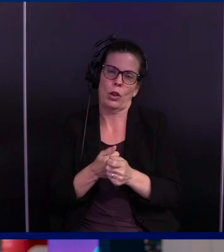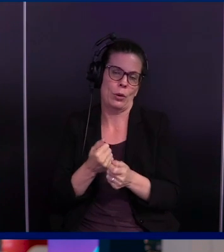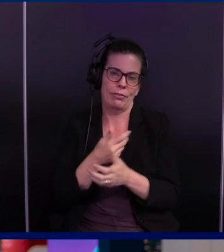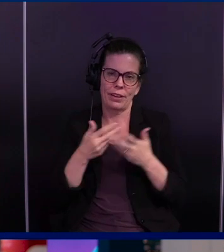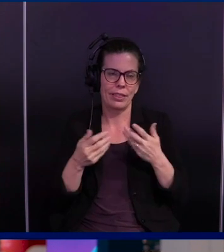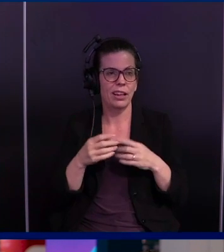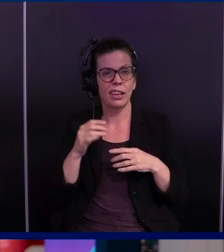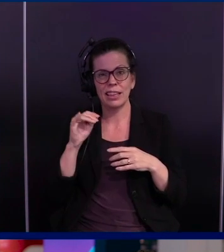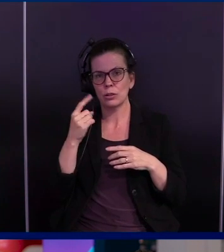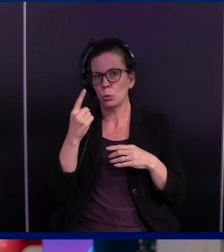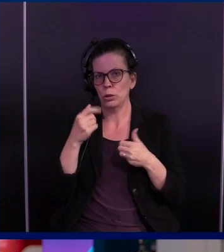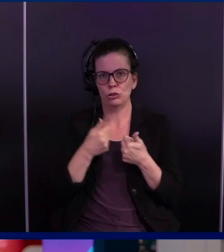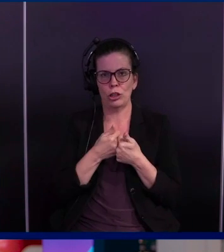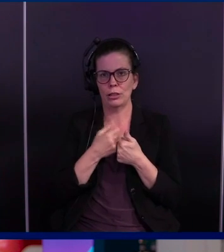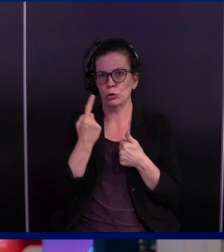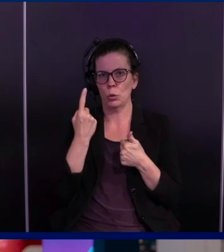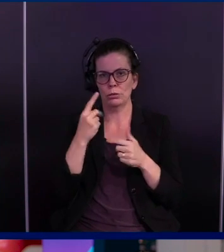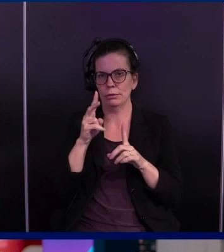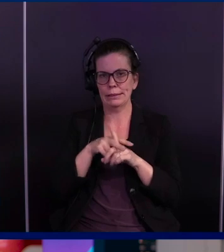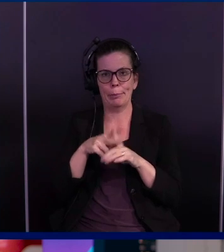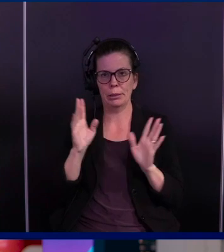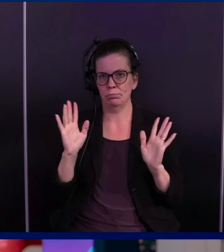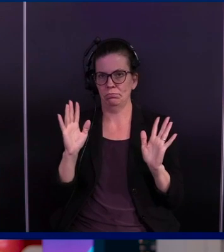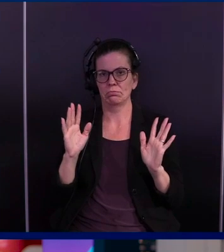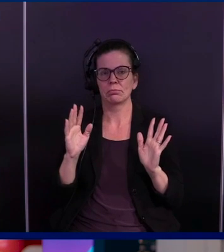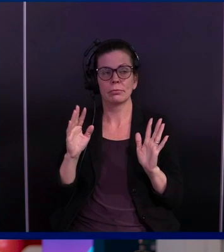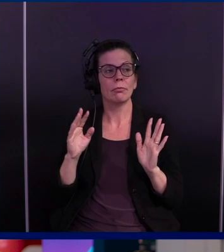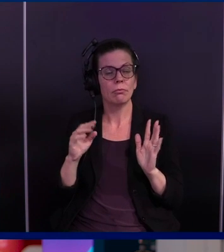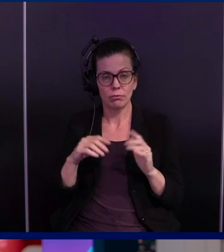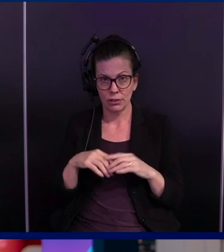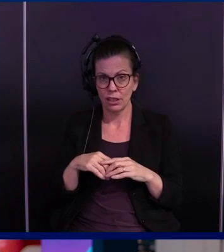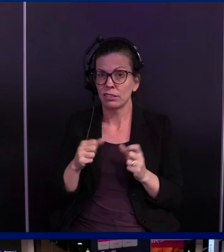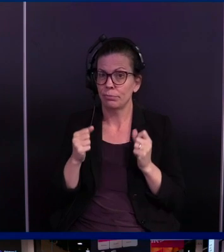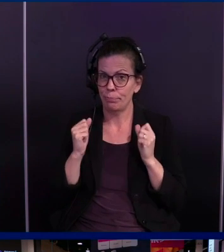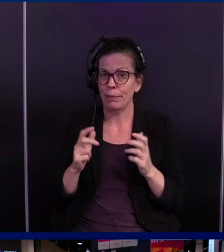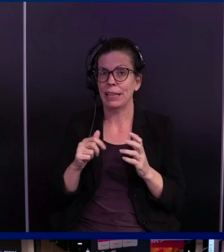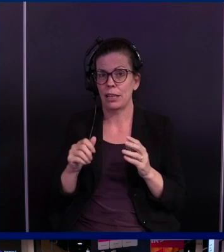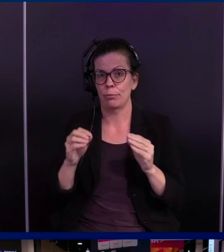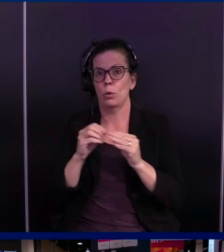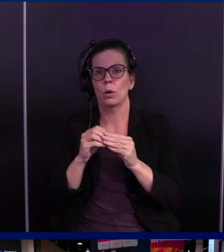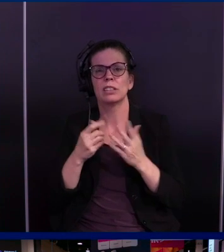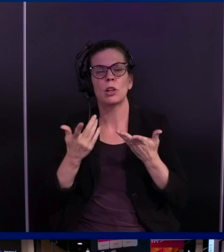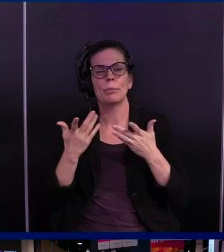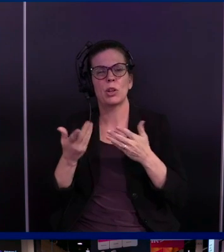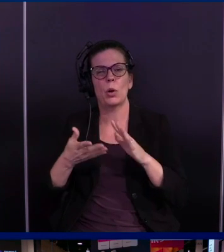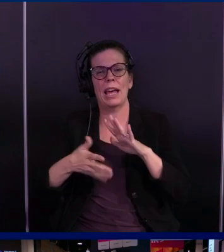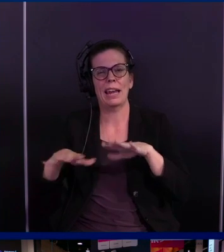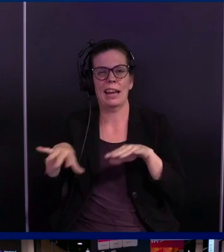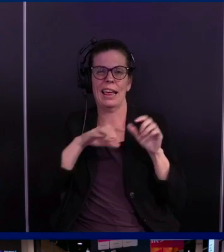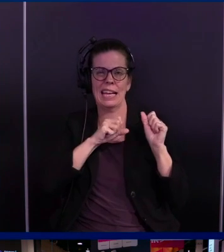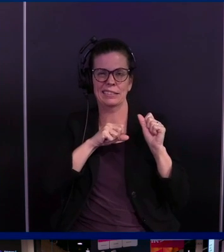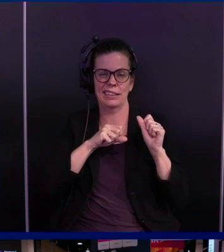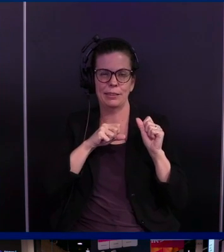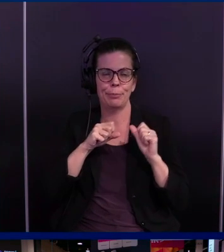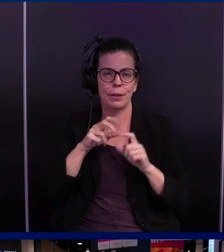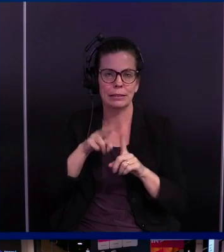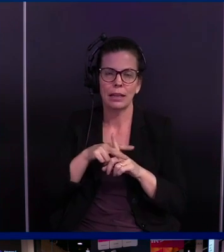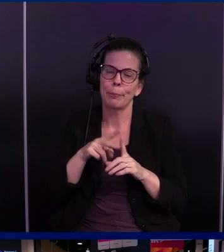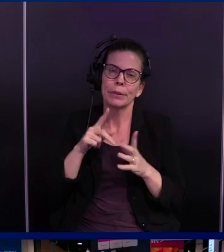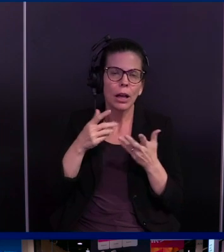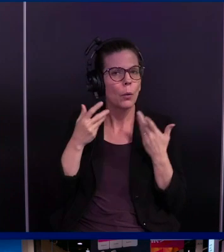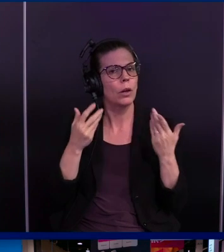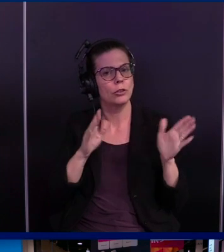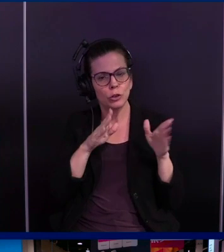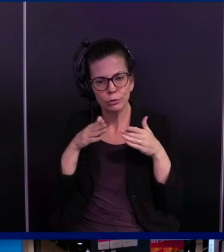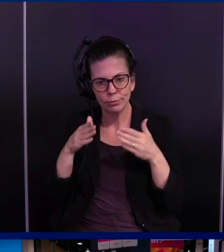is just one challenge, one assignment. Yeah. There's a lot more. I'm going to go ahead and exit out of this assignment because I want to talk